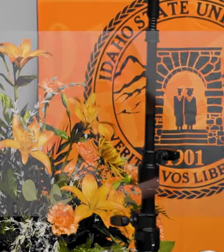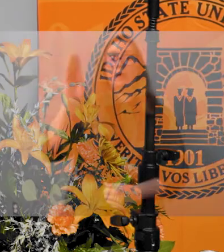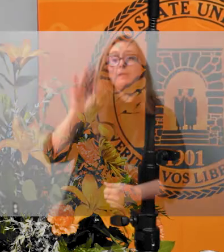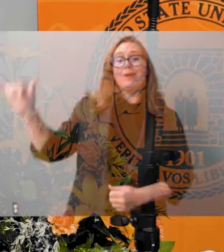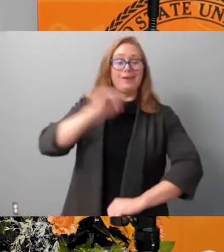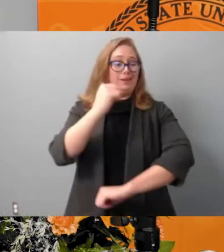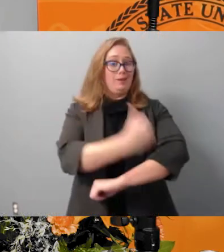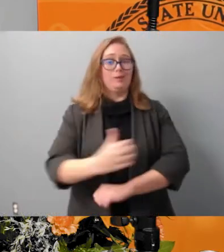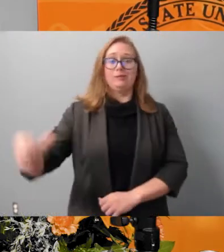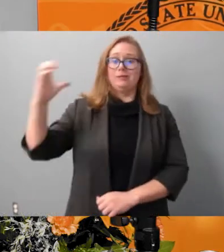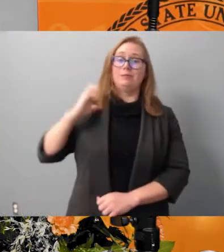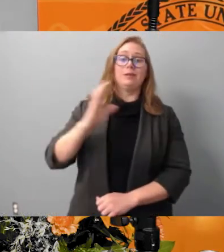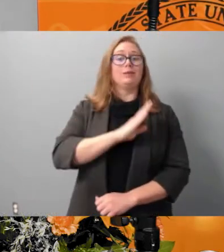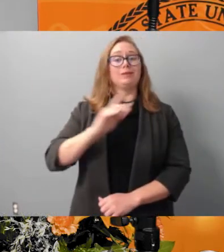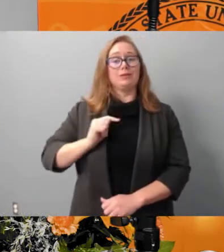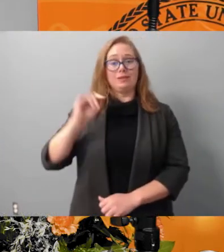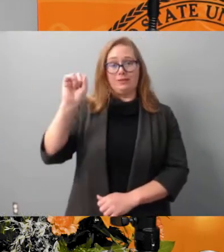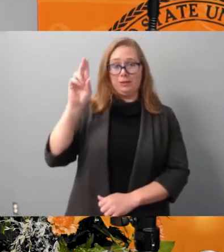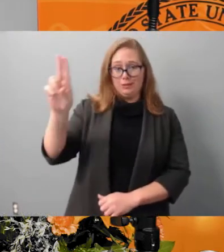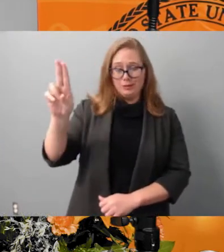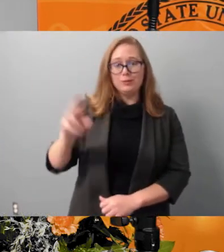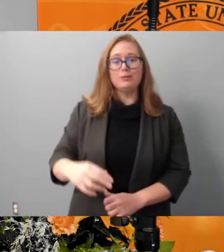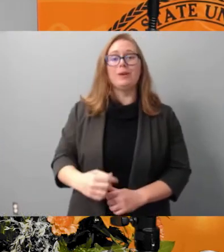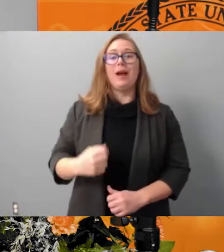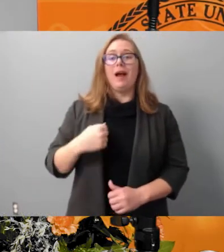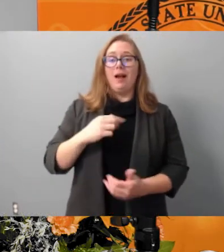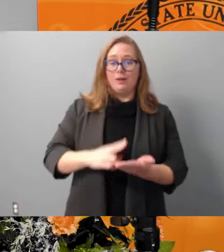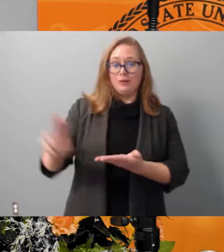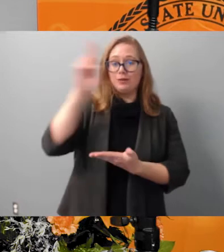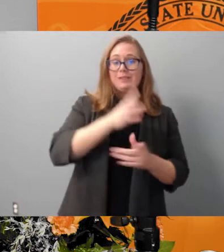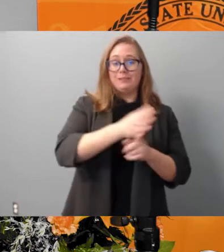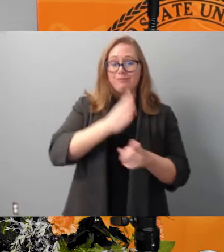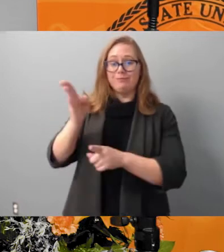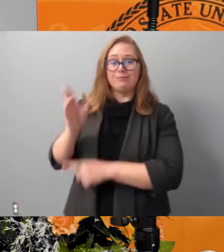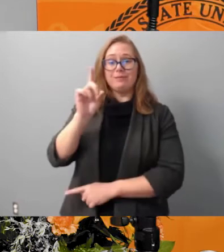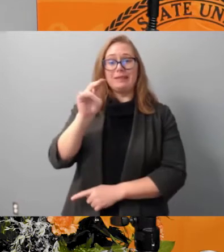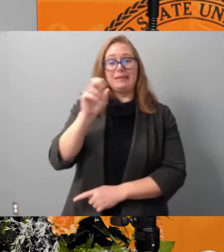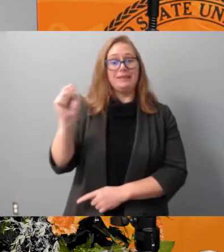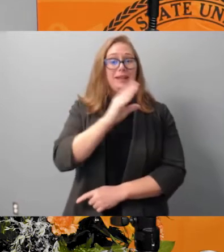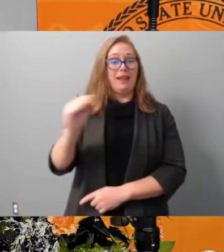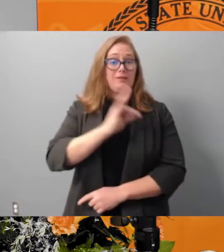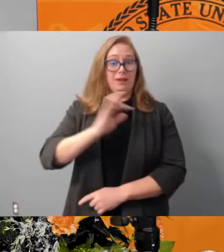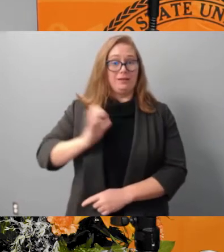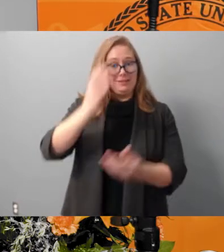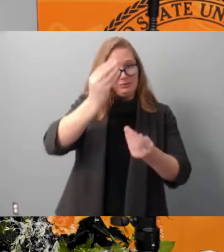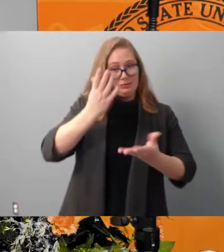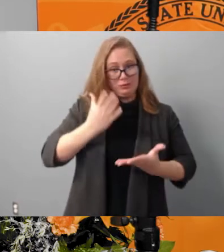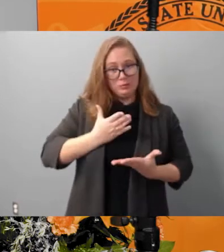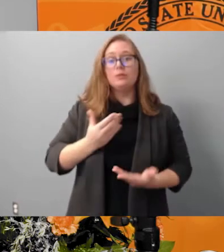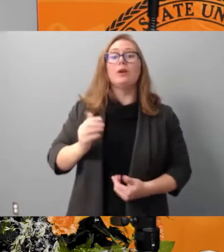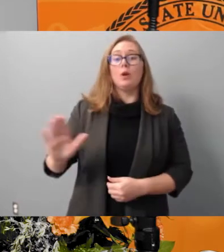By virtue of the authority vested in me by the Board of Trustees of Idaho State University, and upon recommendation of the college deans